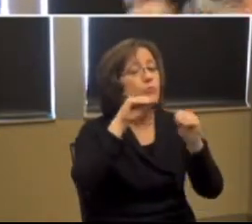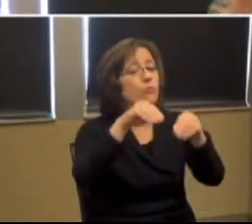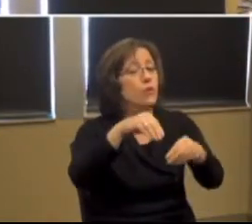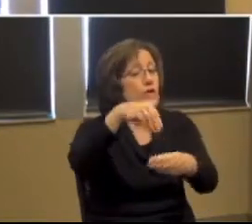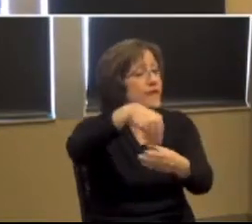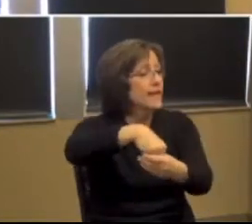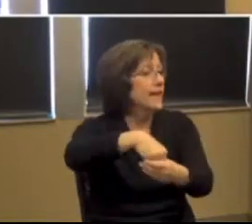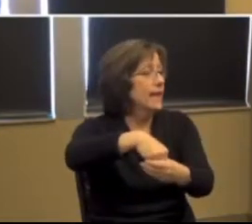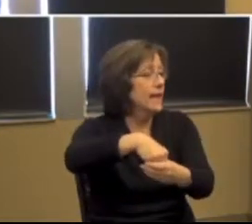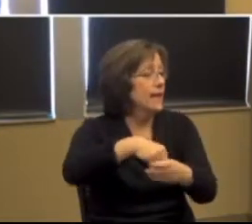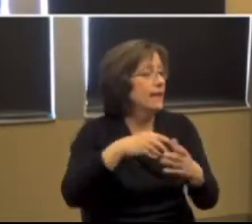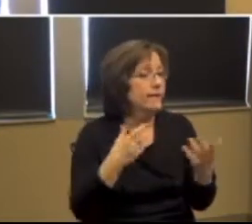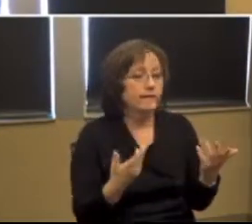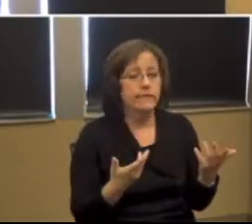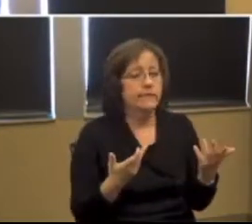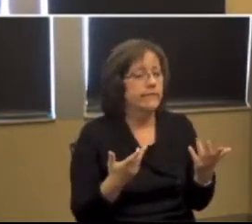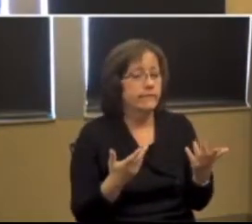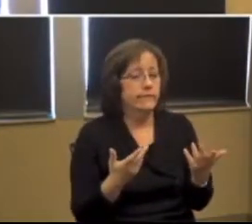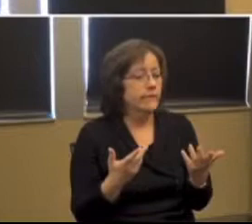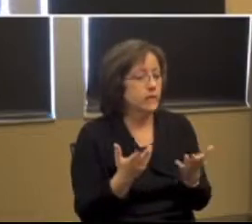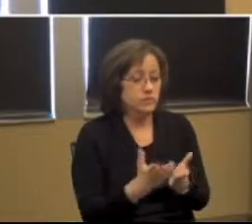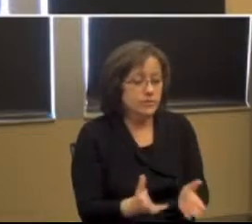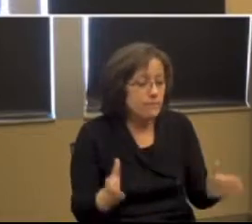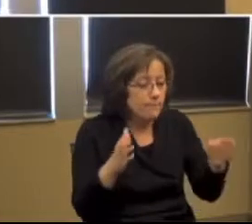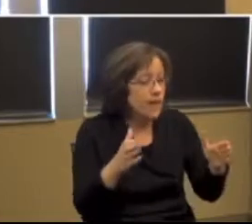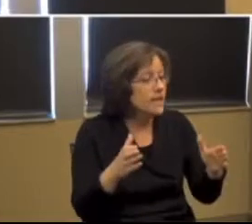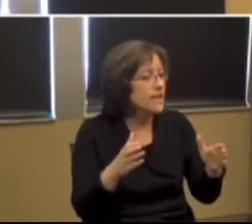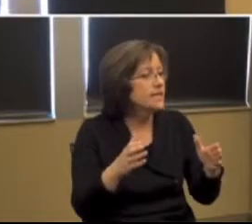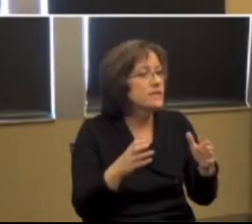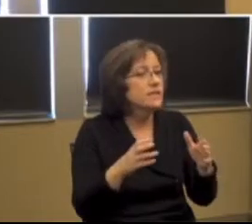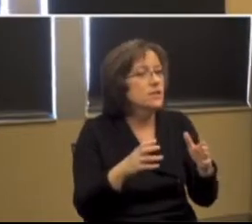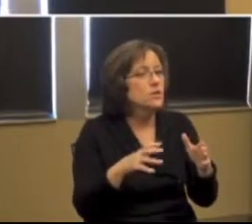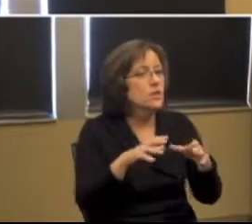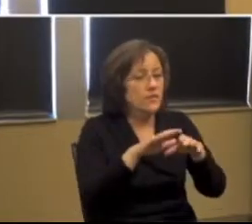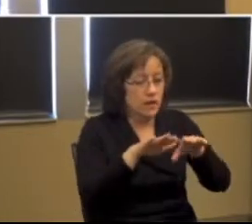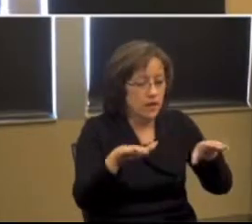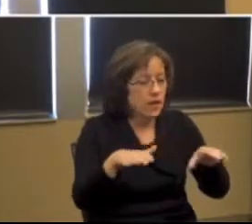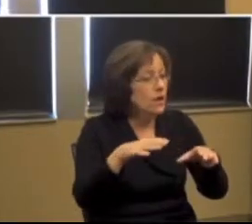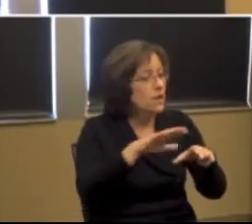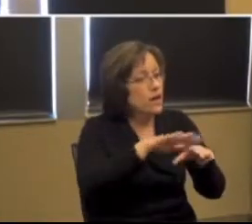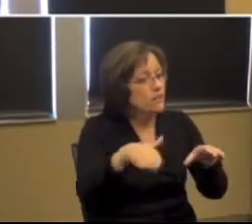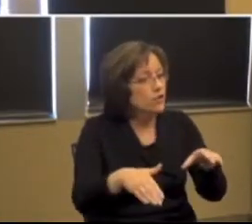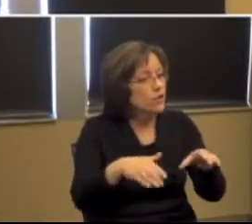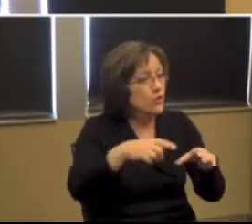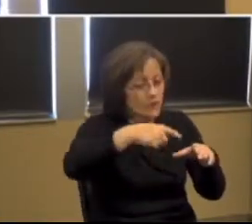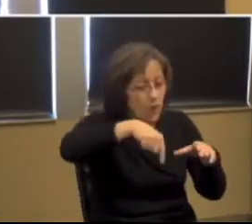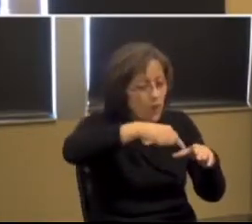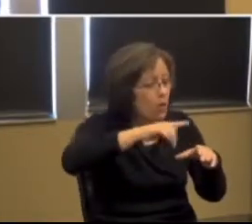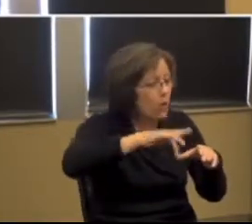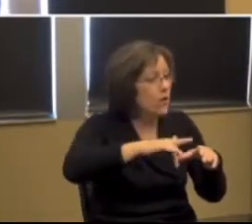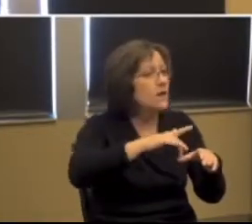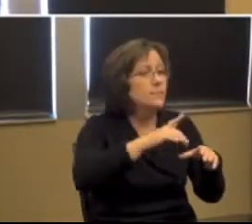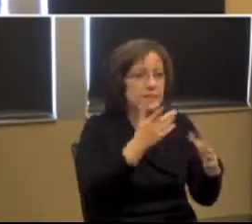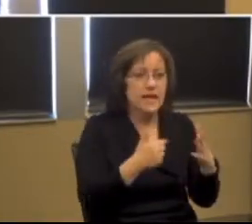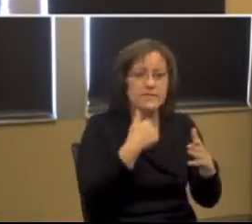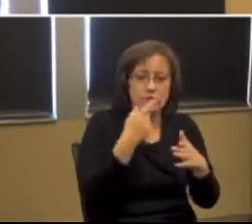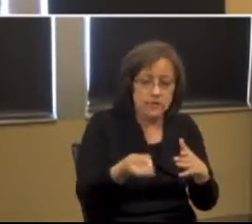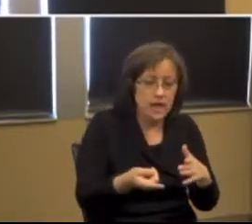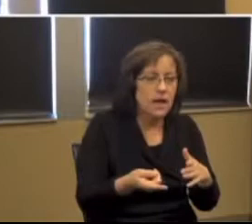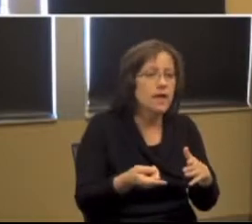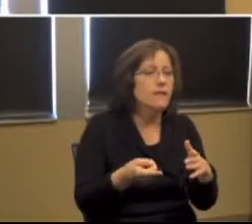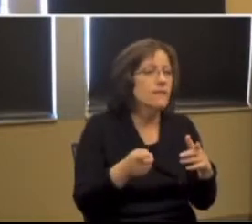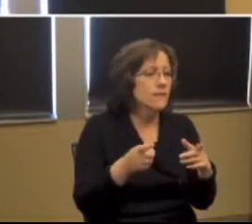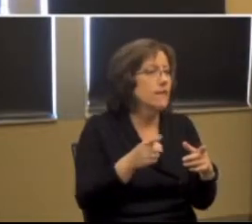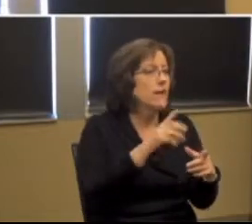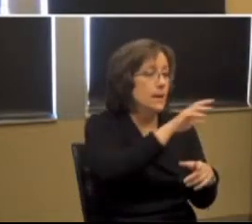a bucket, like I use coffee buckets with the plastic, I cut a little hole in, and I might have to physically prompt when I'm teaching in direct